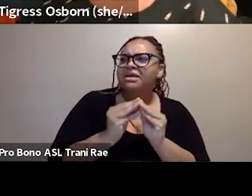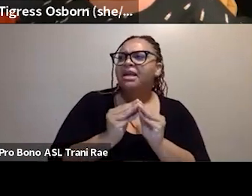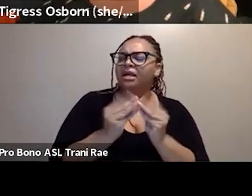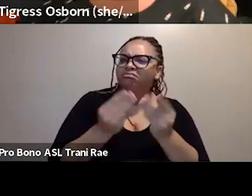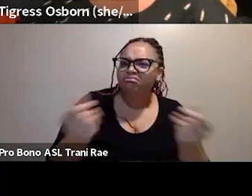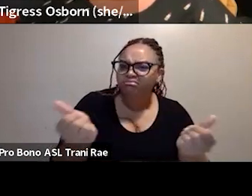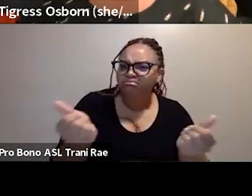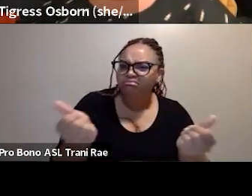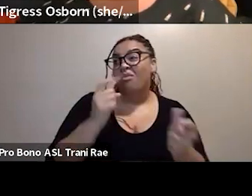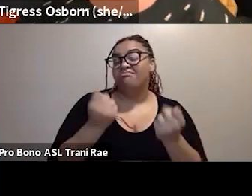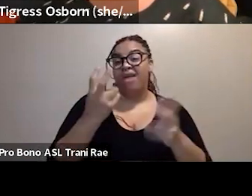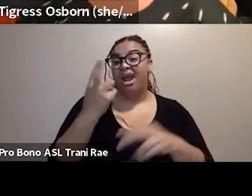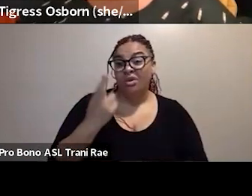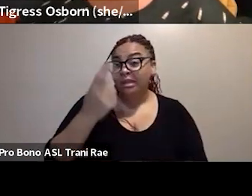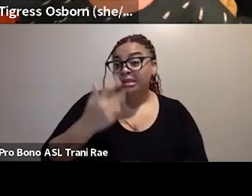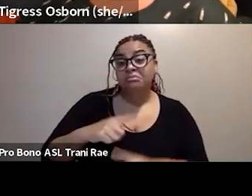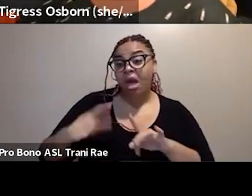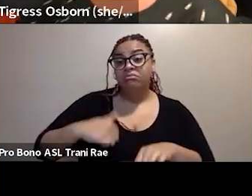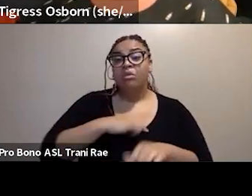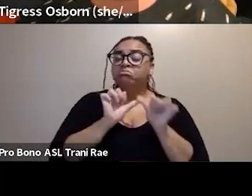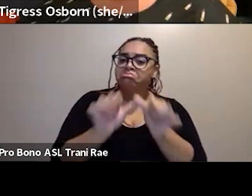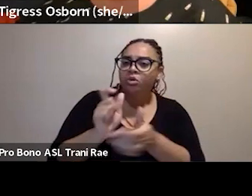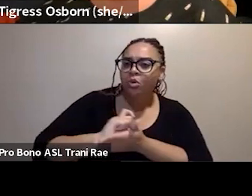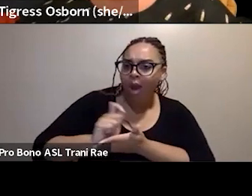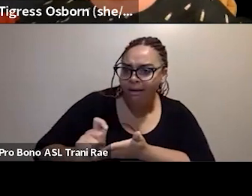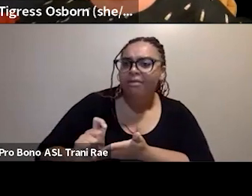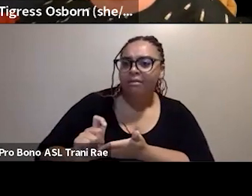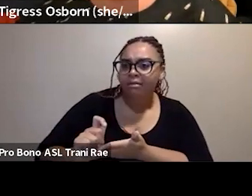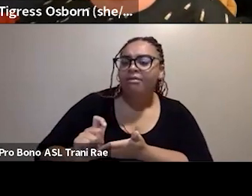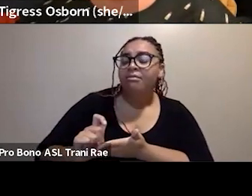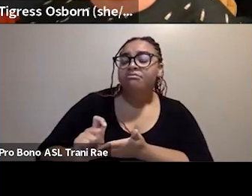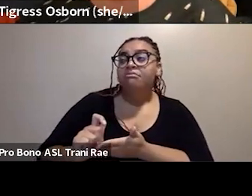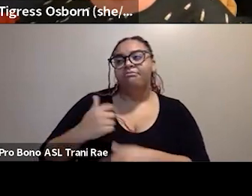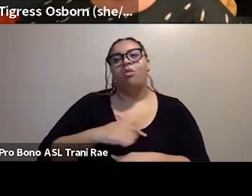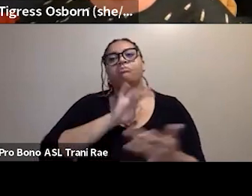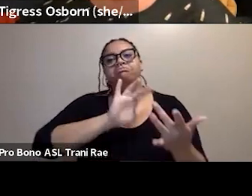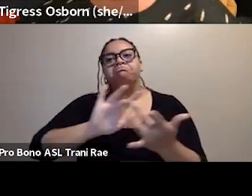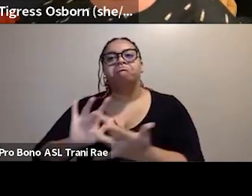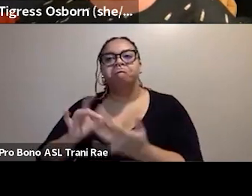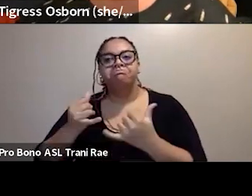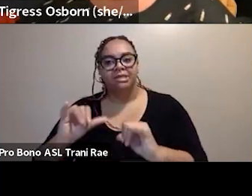number of reasons, but we kept writing. And we mostly kept in touch as well.